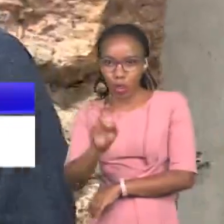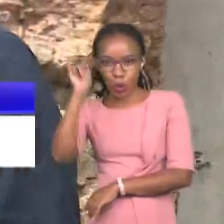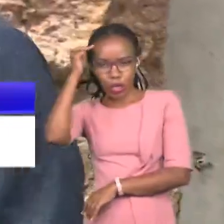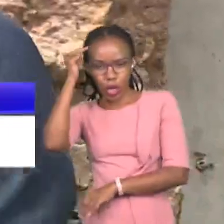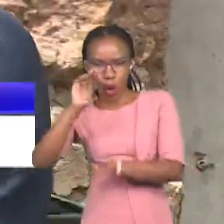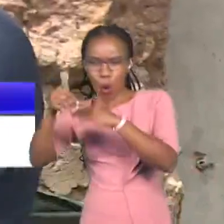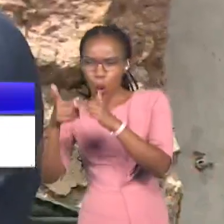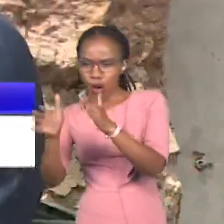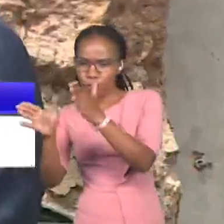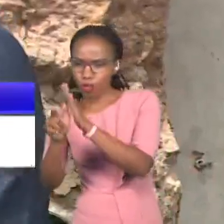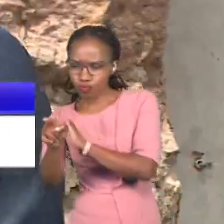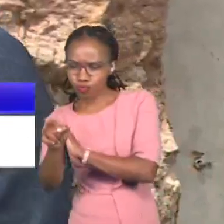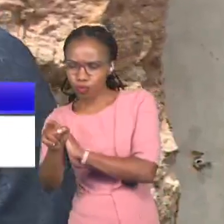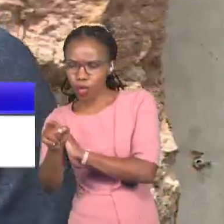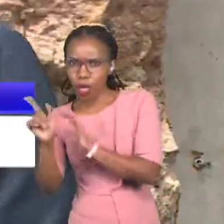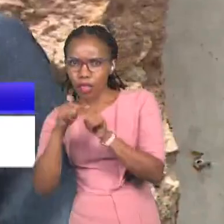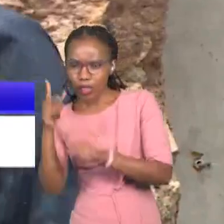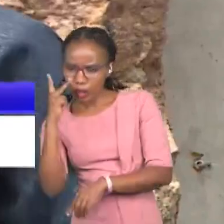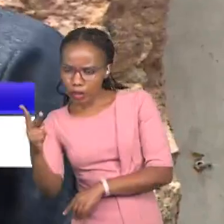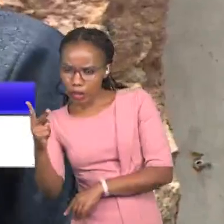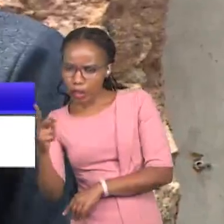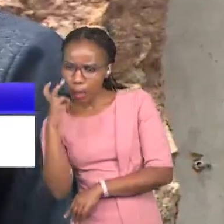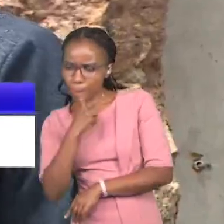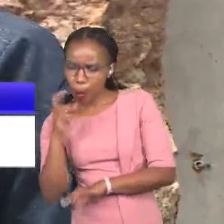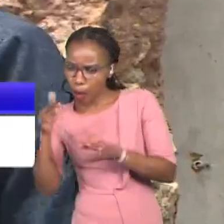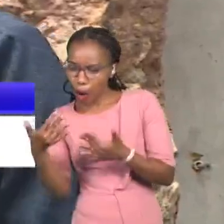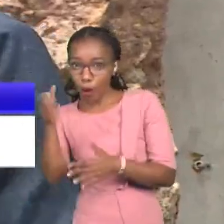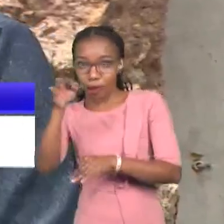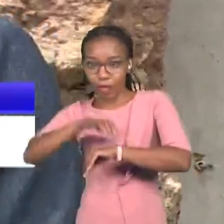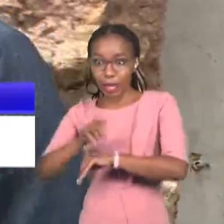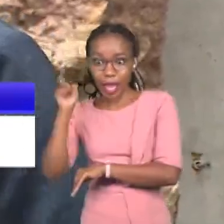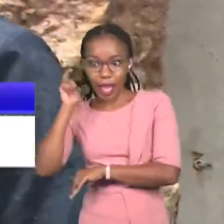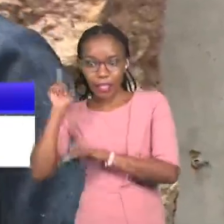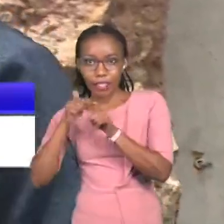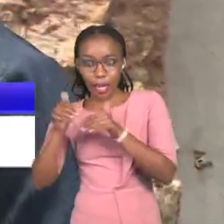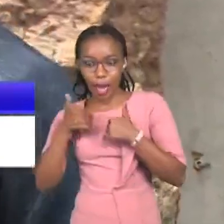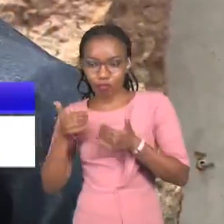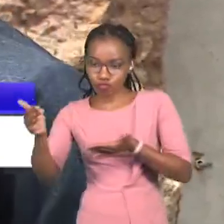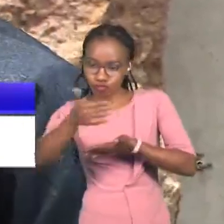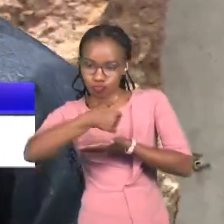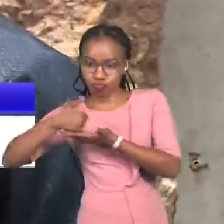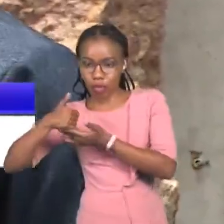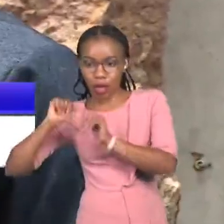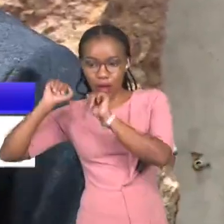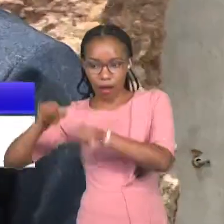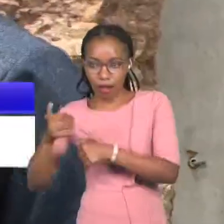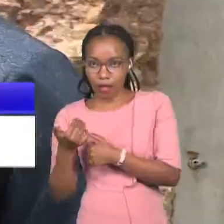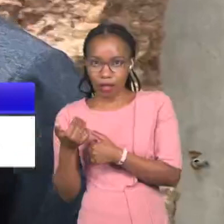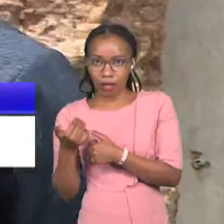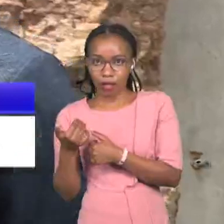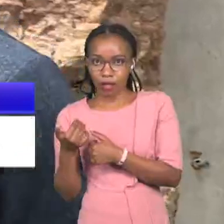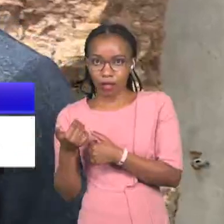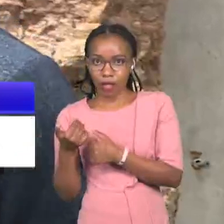is a female. We check in the mouth. And if we get eggs, we have bowls where we rinse the eggs and then